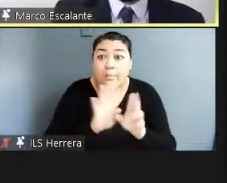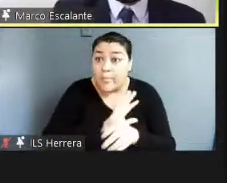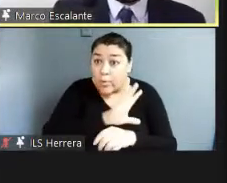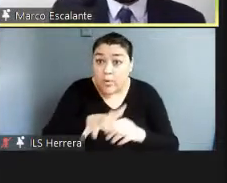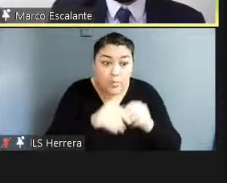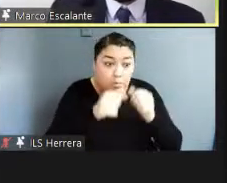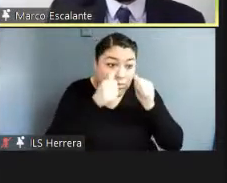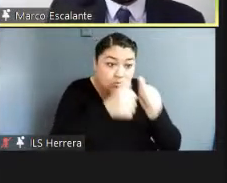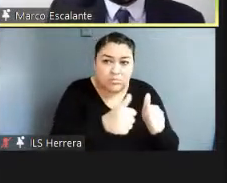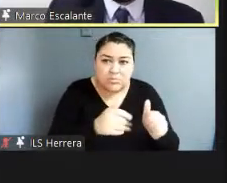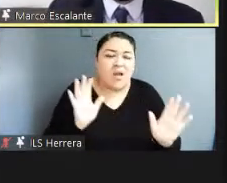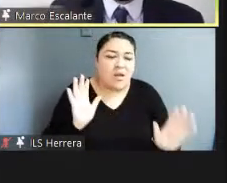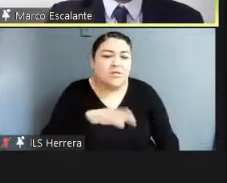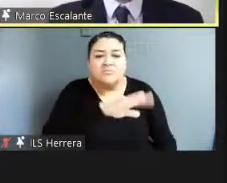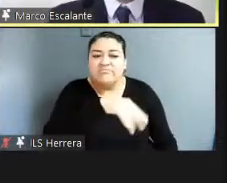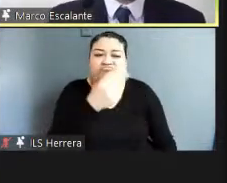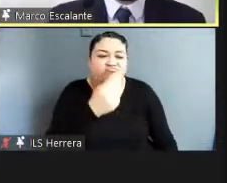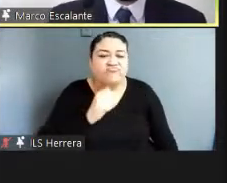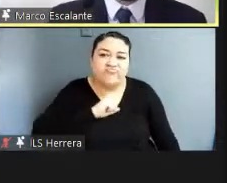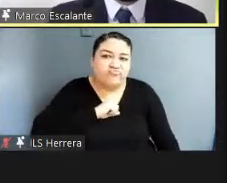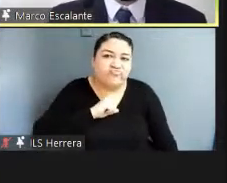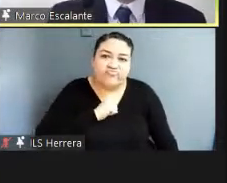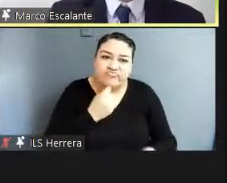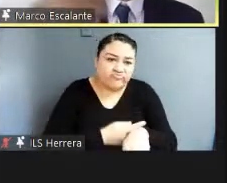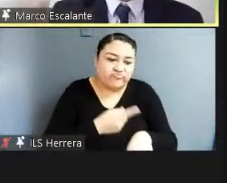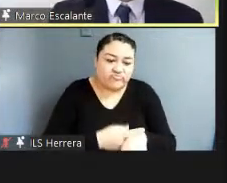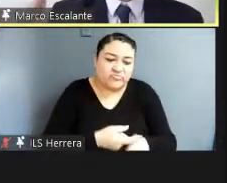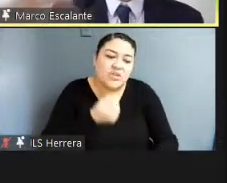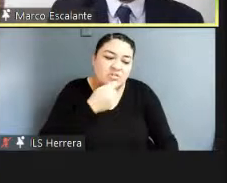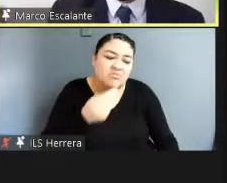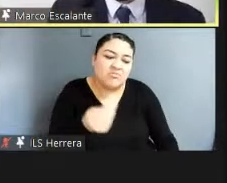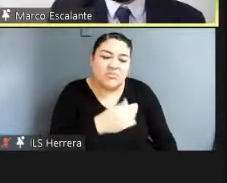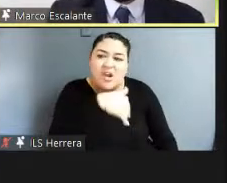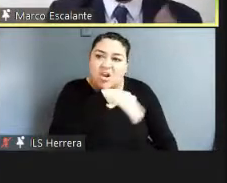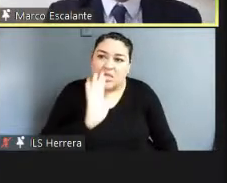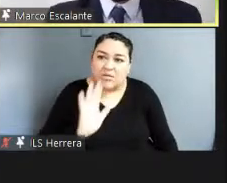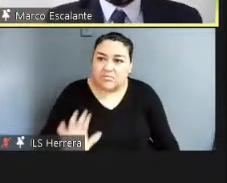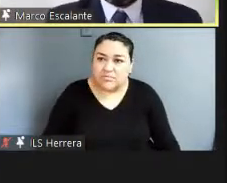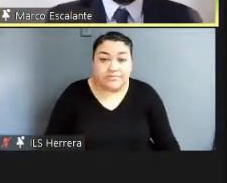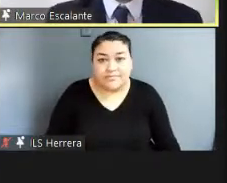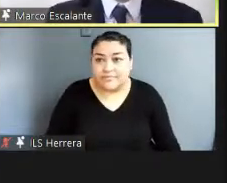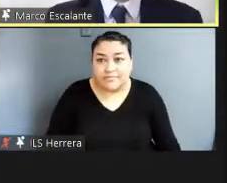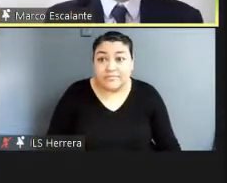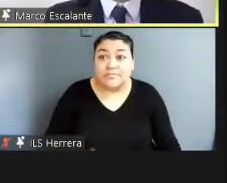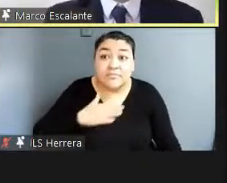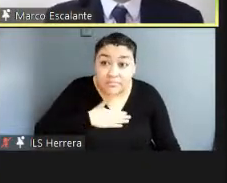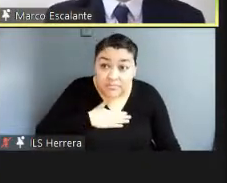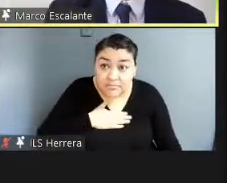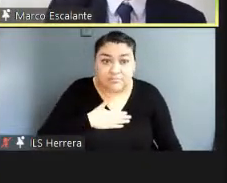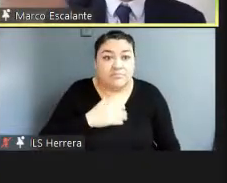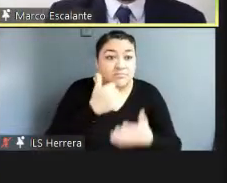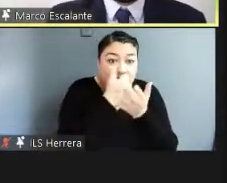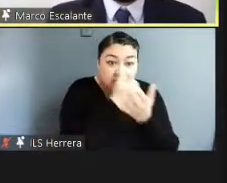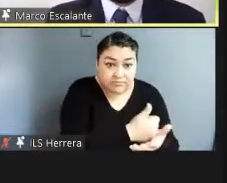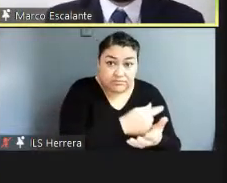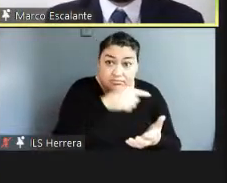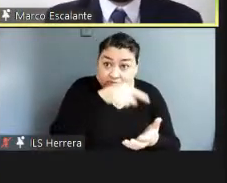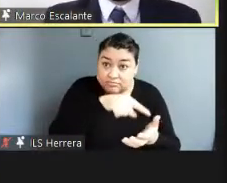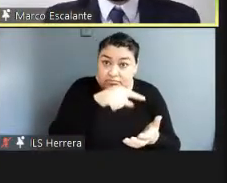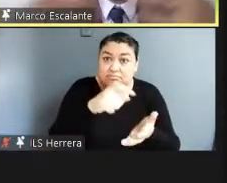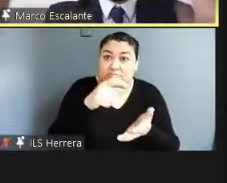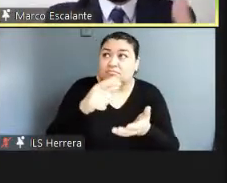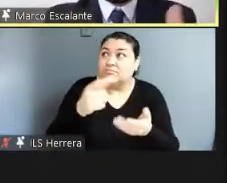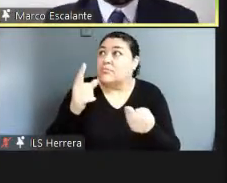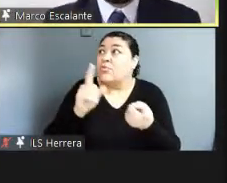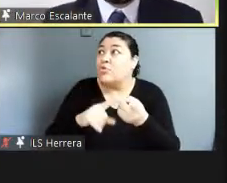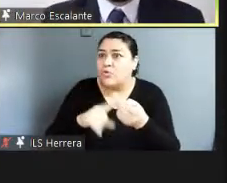are you going to provide comprehensive care and not only say you have tuberculosis, you have to take this drug, but how am I going to assist you so